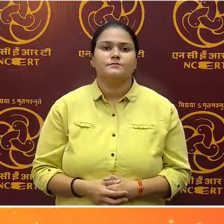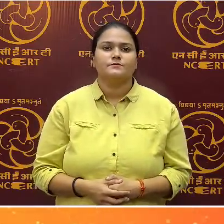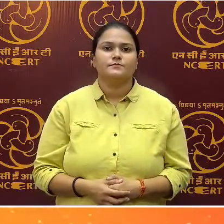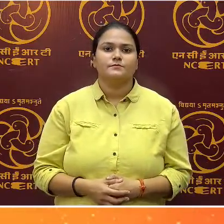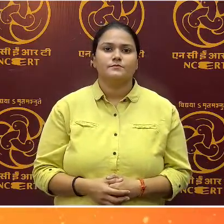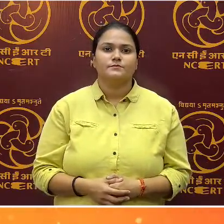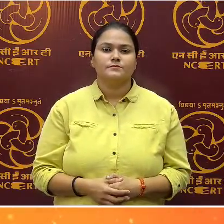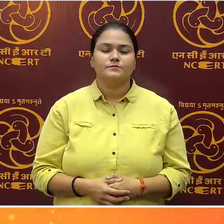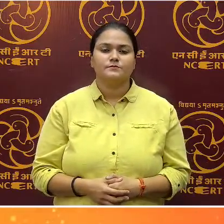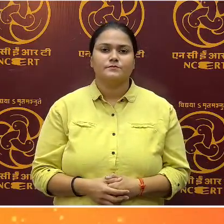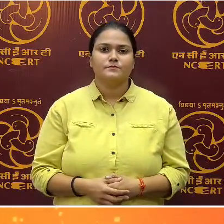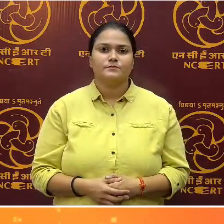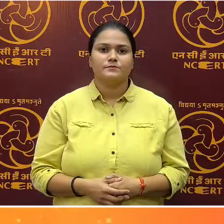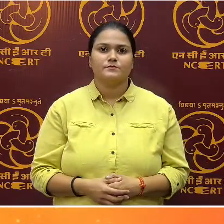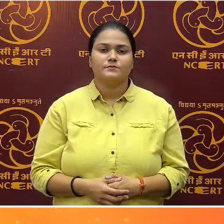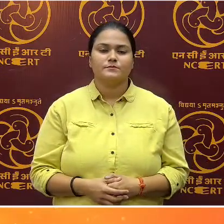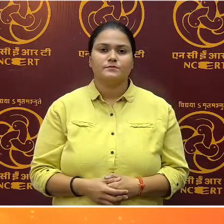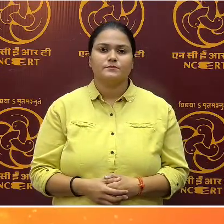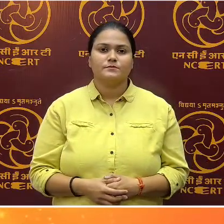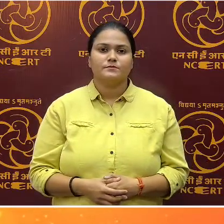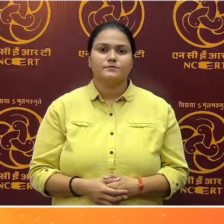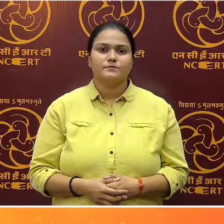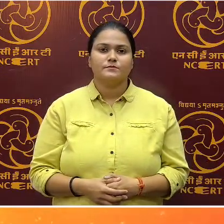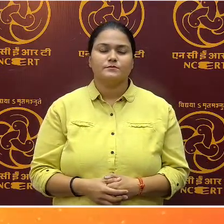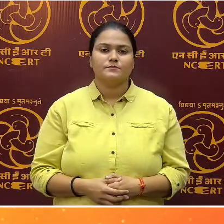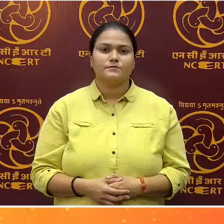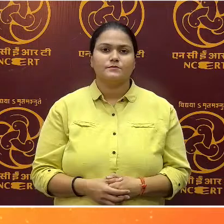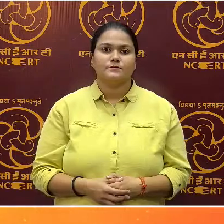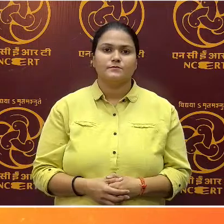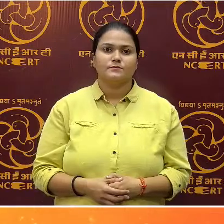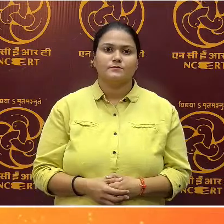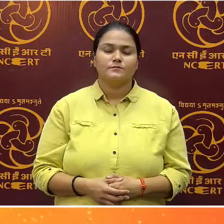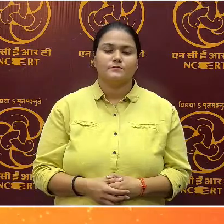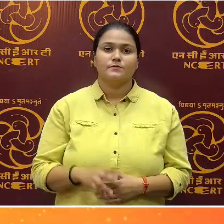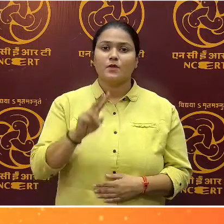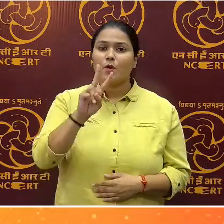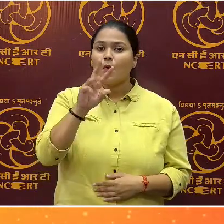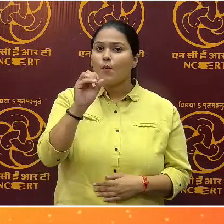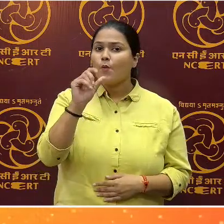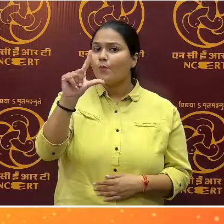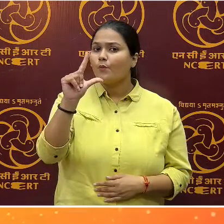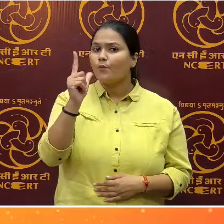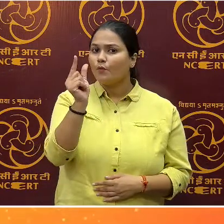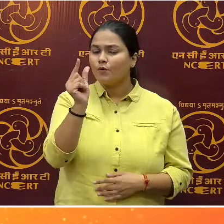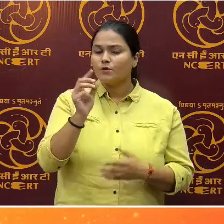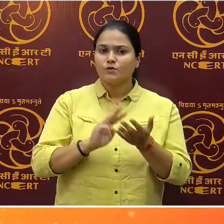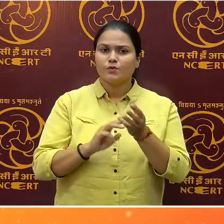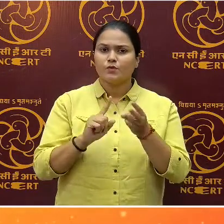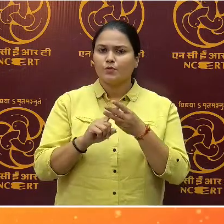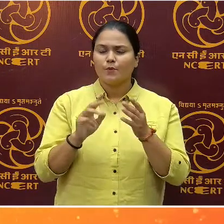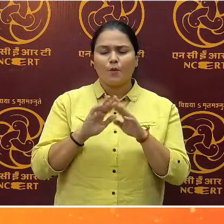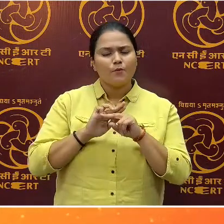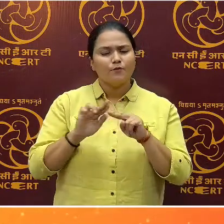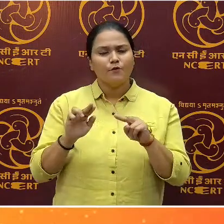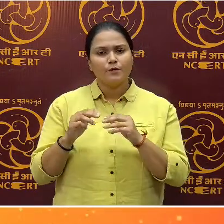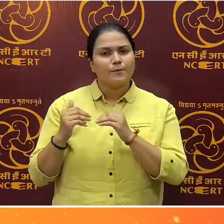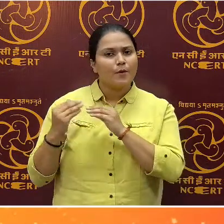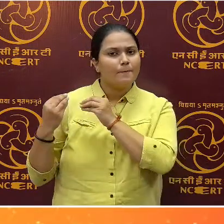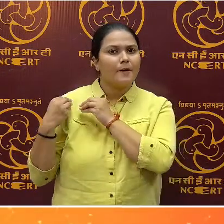And these are what? These are, volume is completely dependent on what? Temperature,